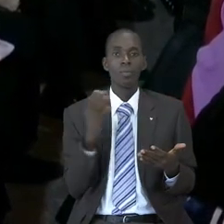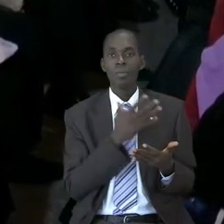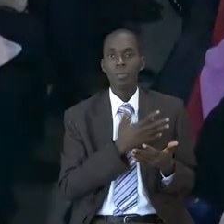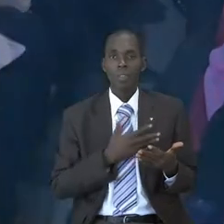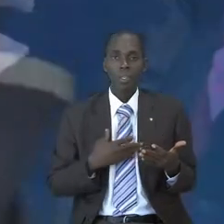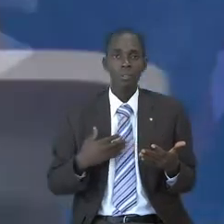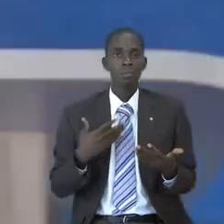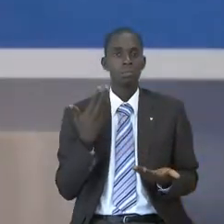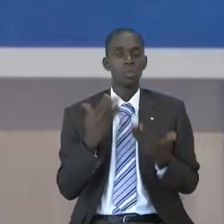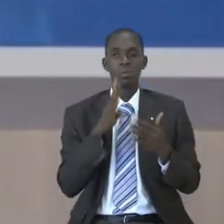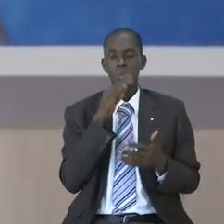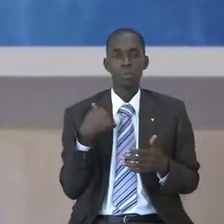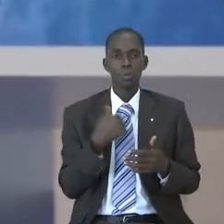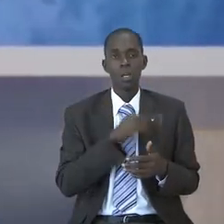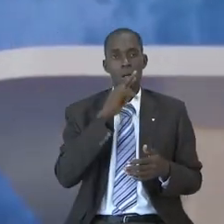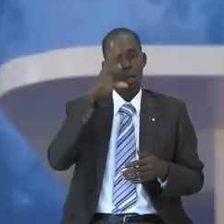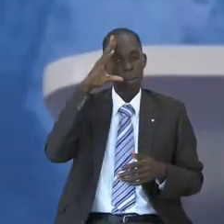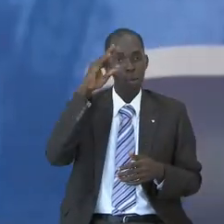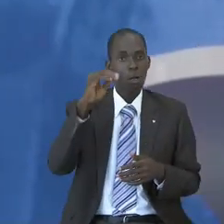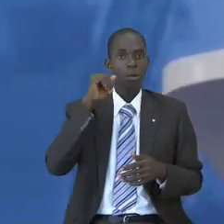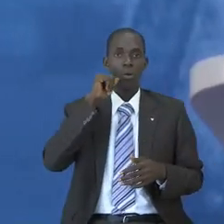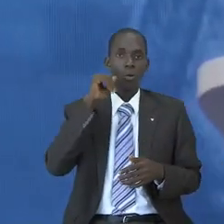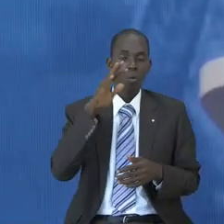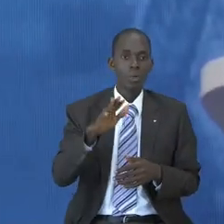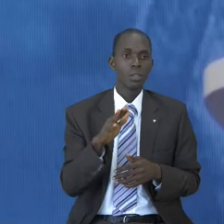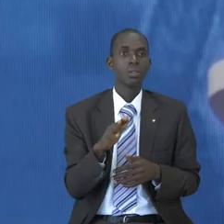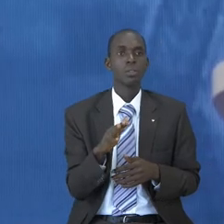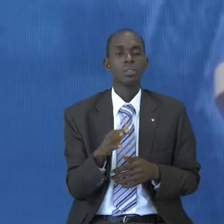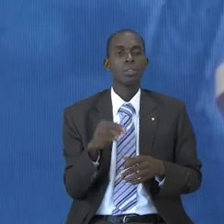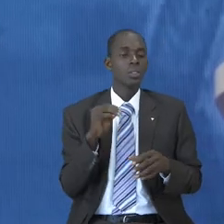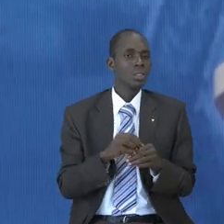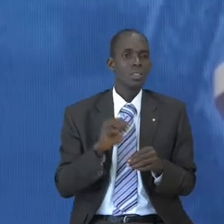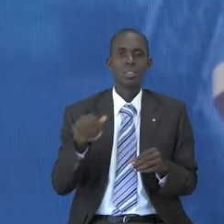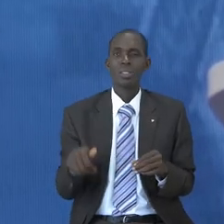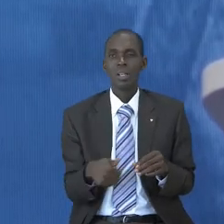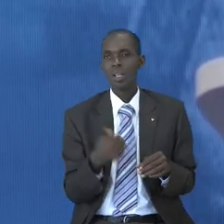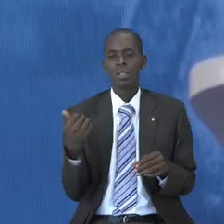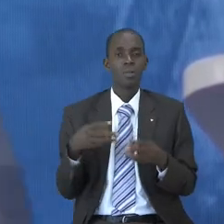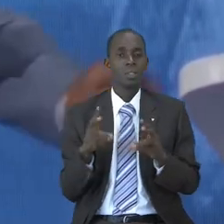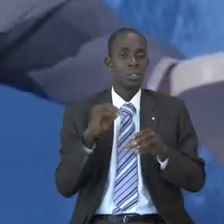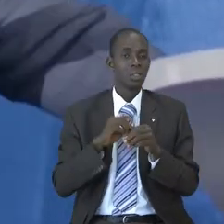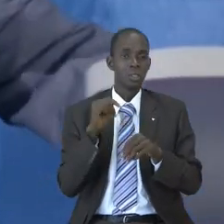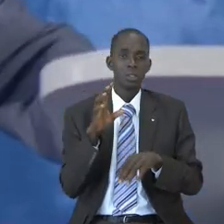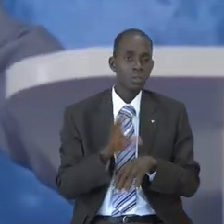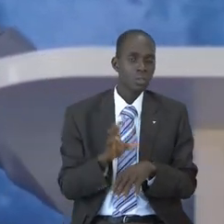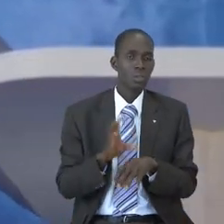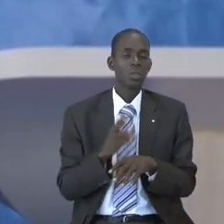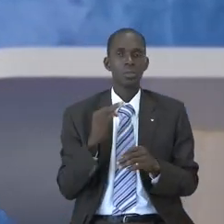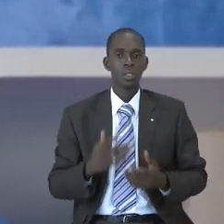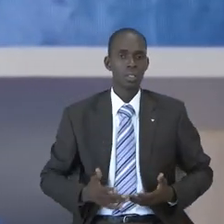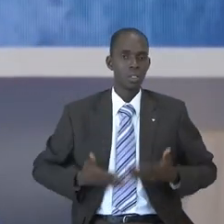men or women, will not support corruption in any form, in the church of the living